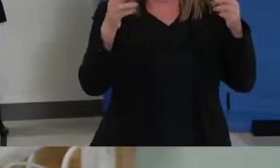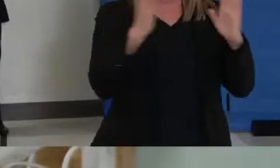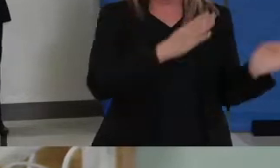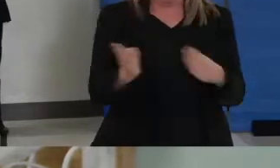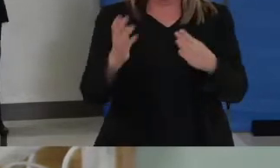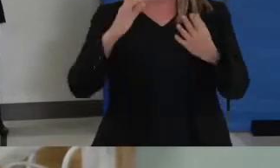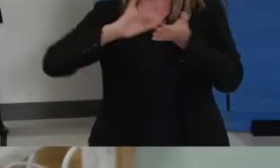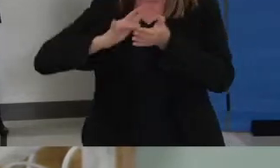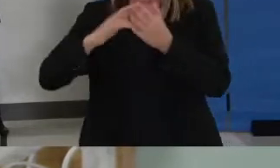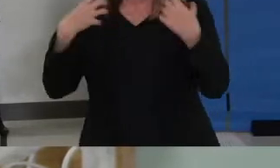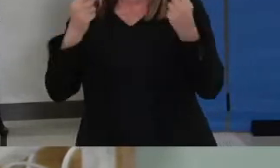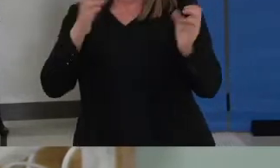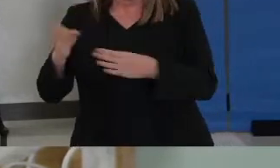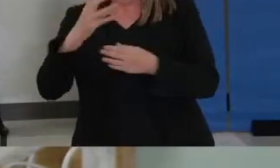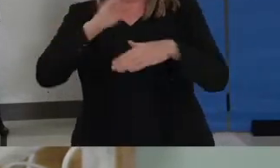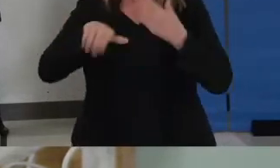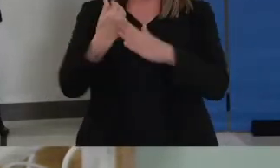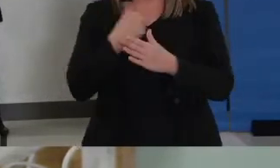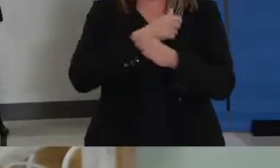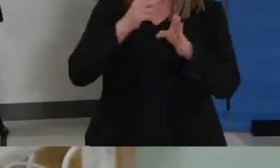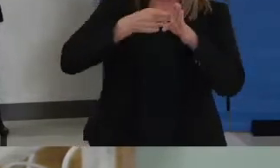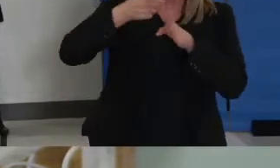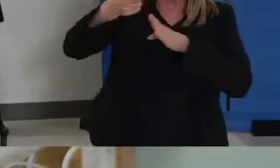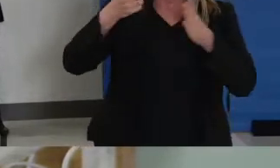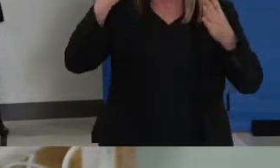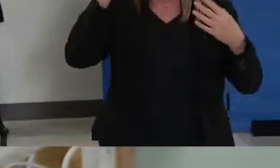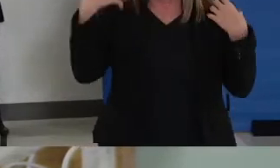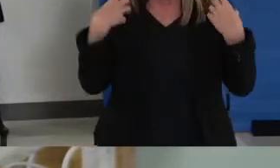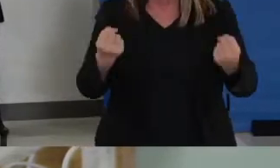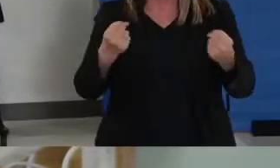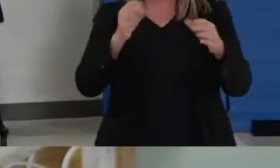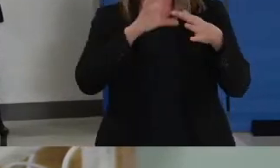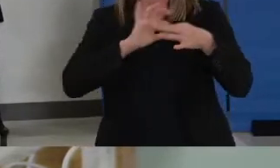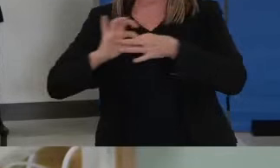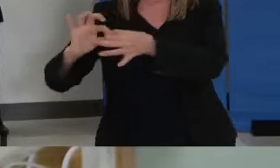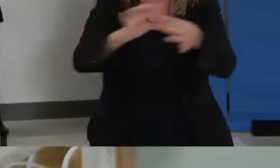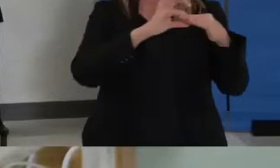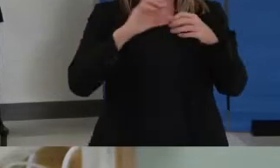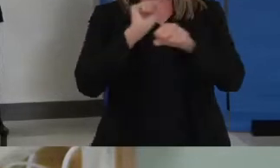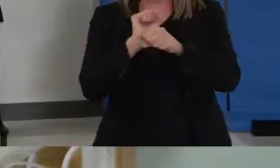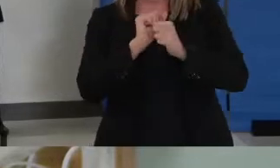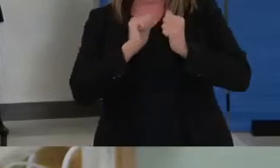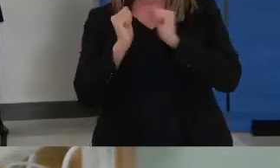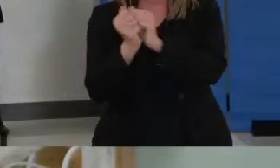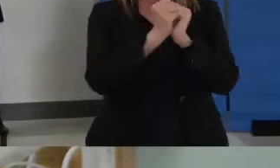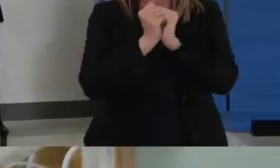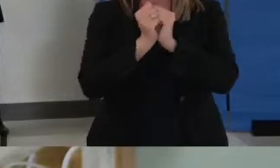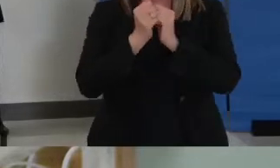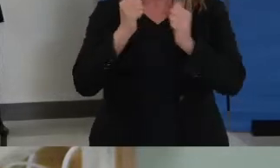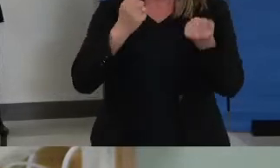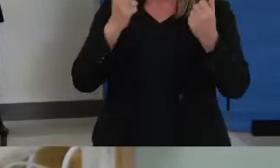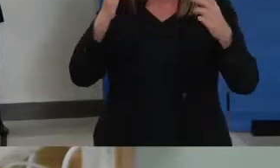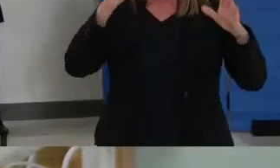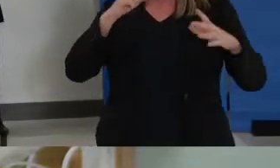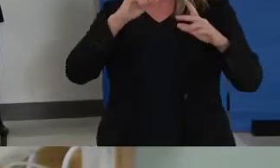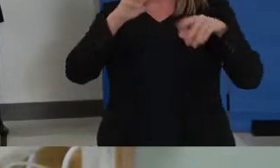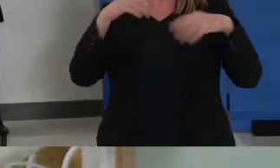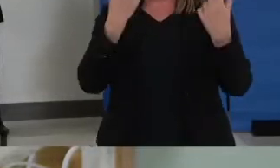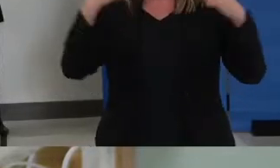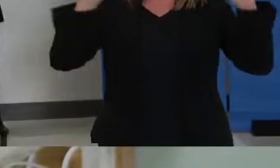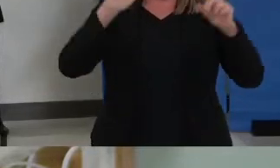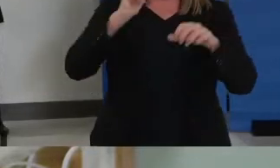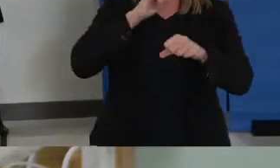and all of us in specialty mental health working together to increase and deliver on the promise that we make every single